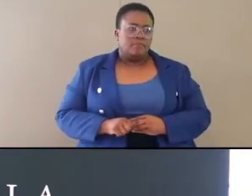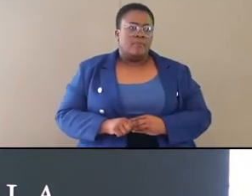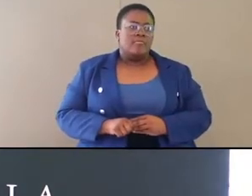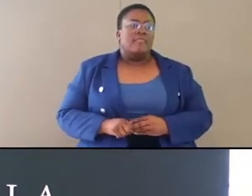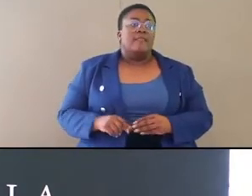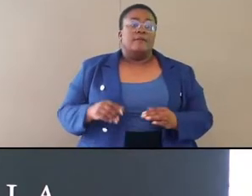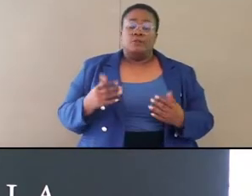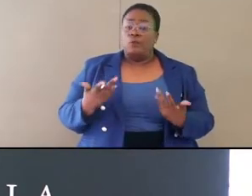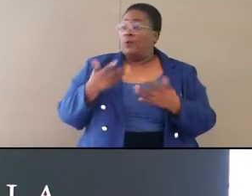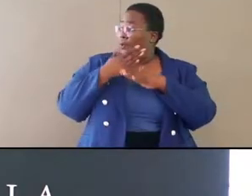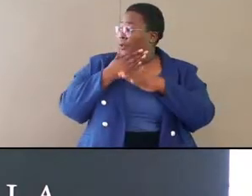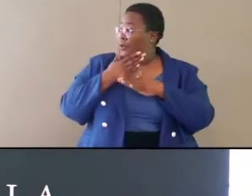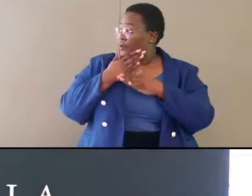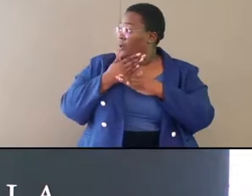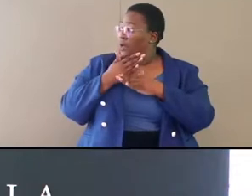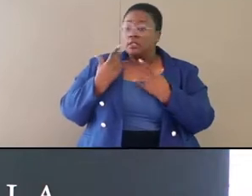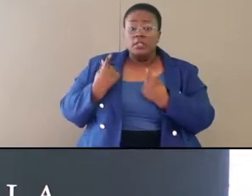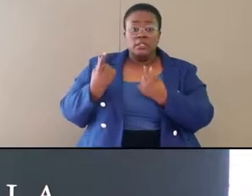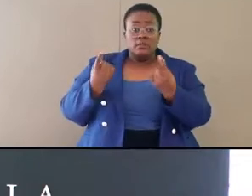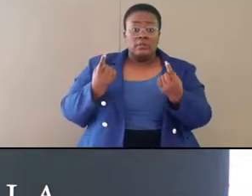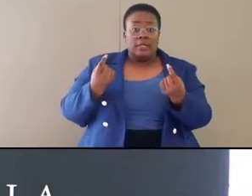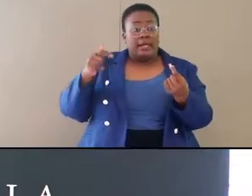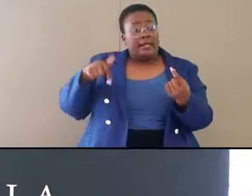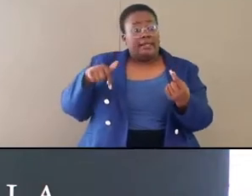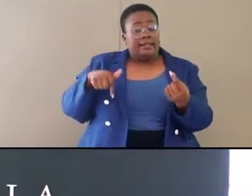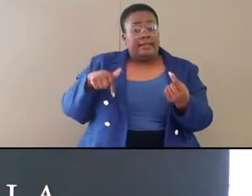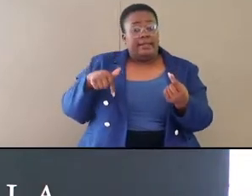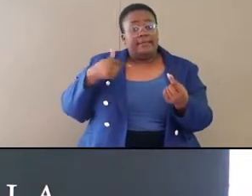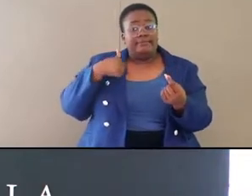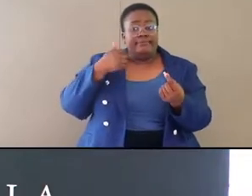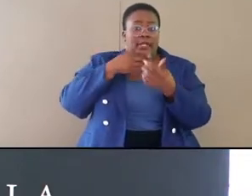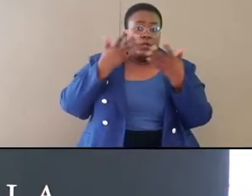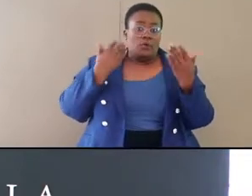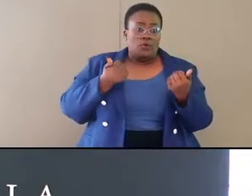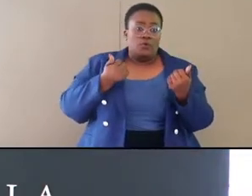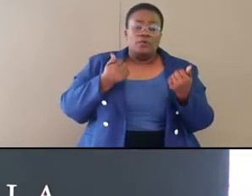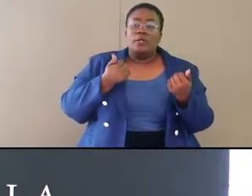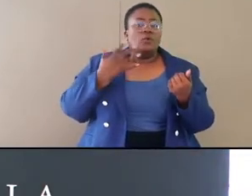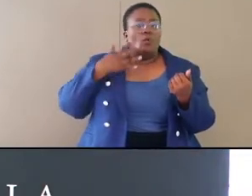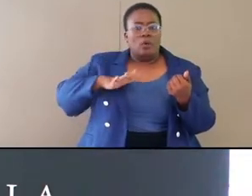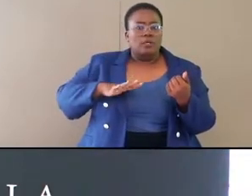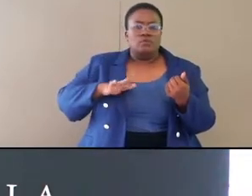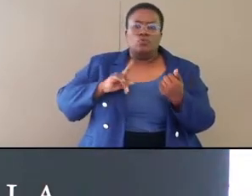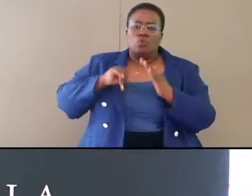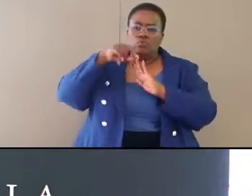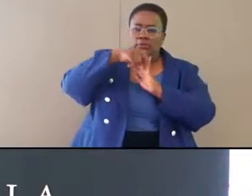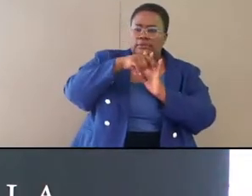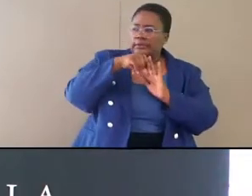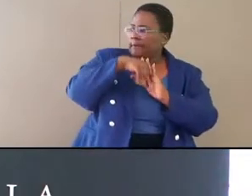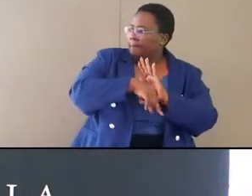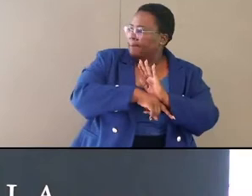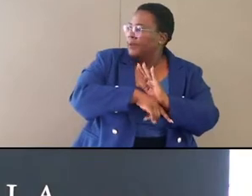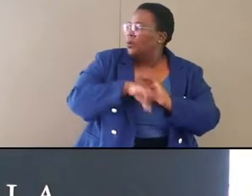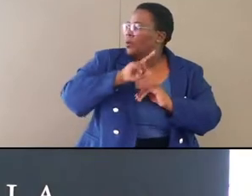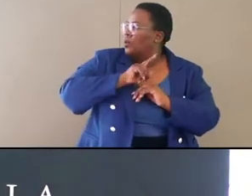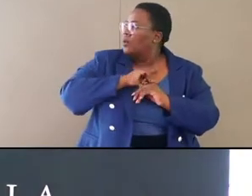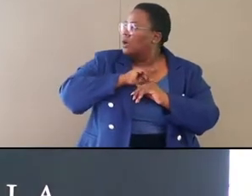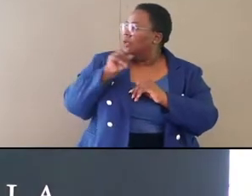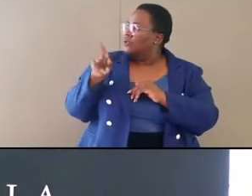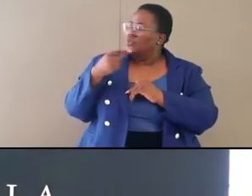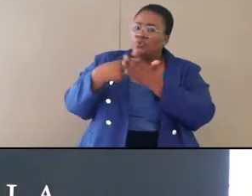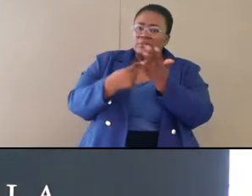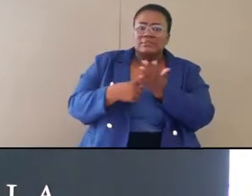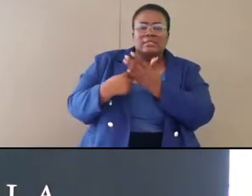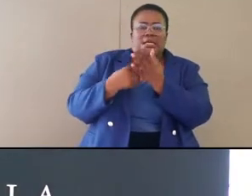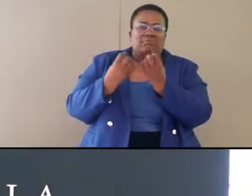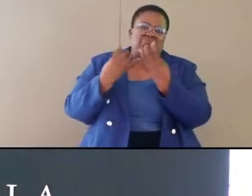work that has been done here, and I don't want to go into all because I think you covered many of the things that I could